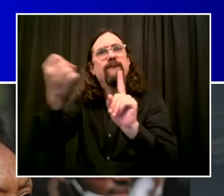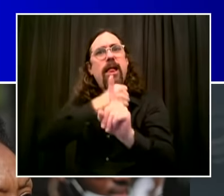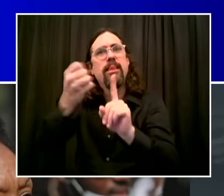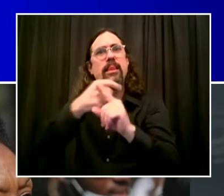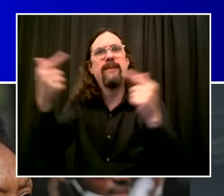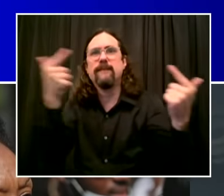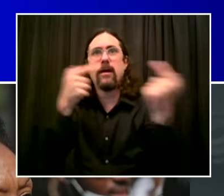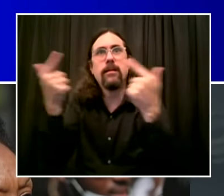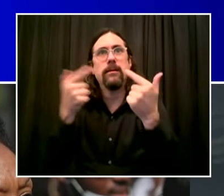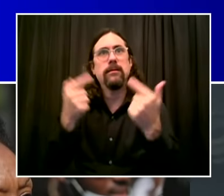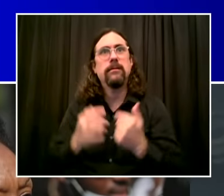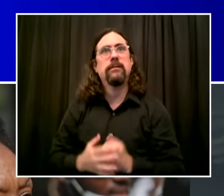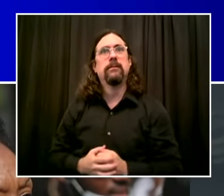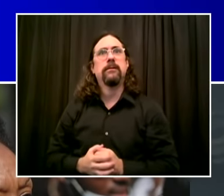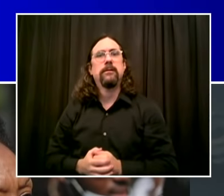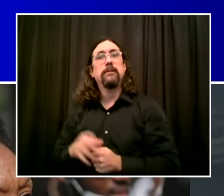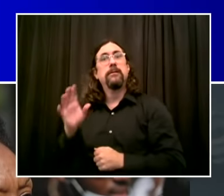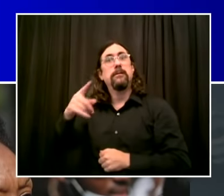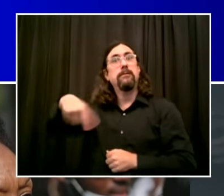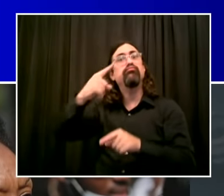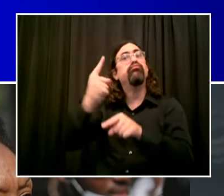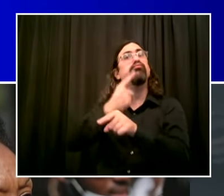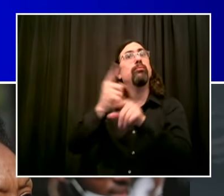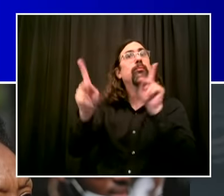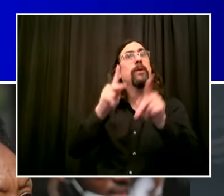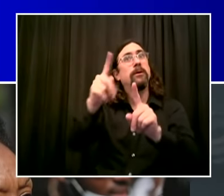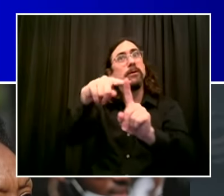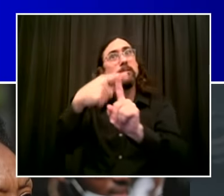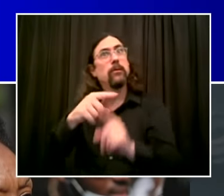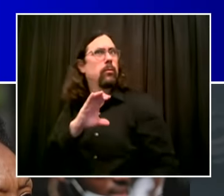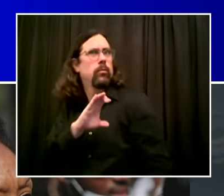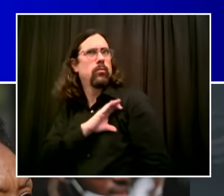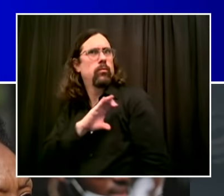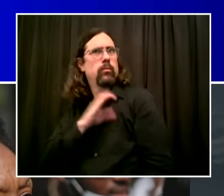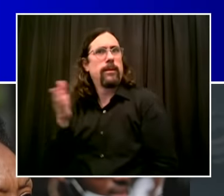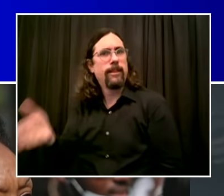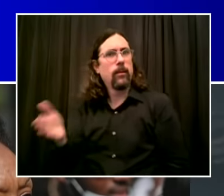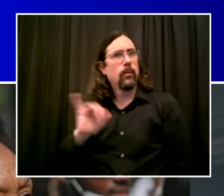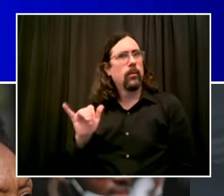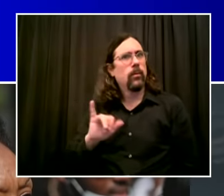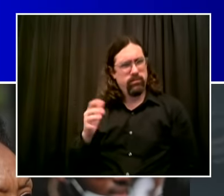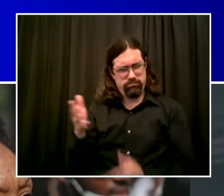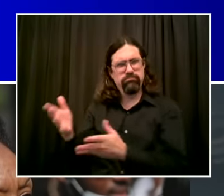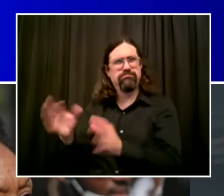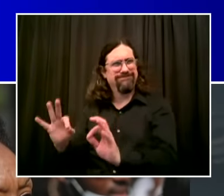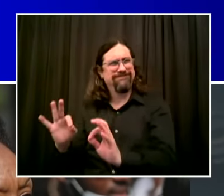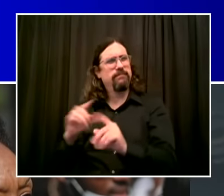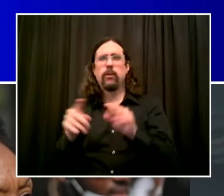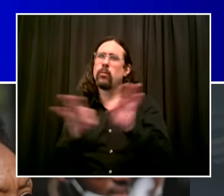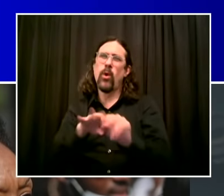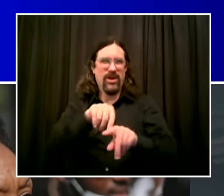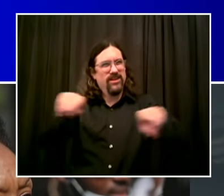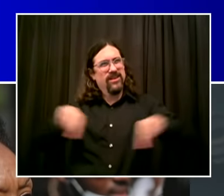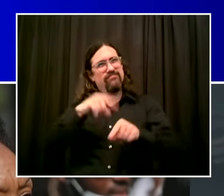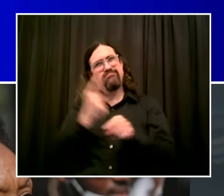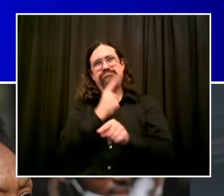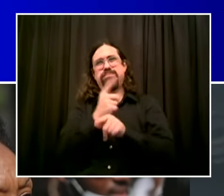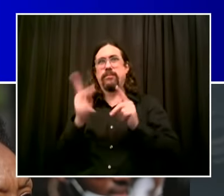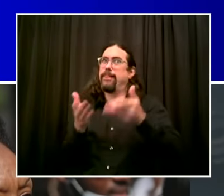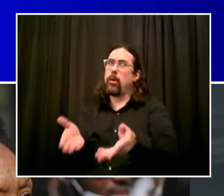to come forward, and the community has come forward, not just in Bed-Stuy, not just in Harlem, but all over the city. And you're going to see a lot more of that in the coming